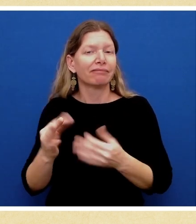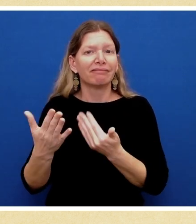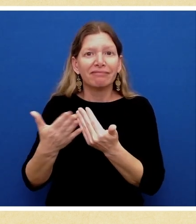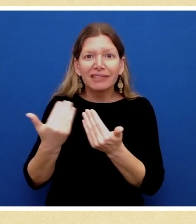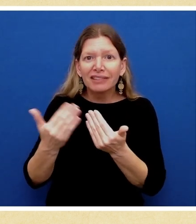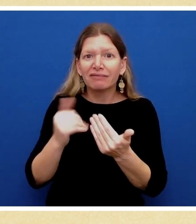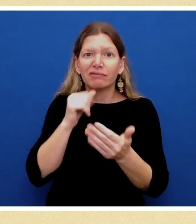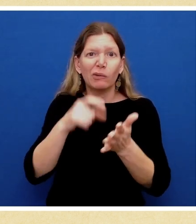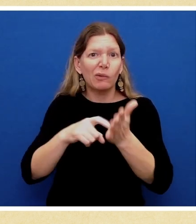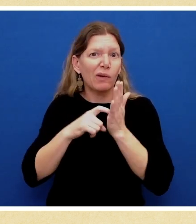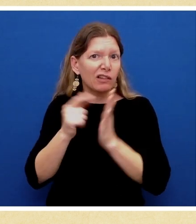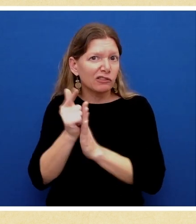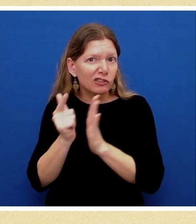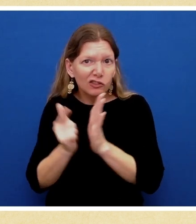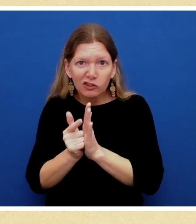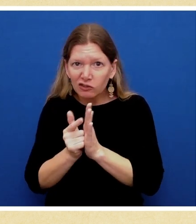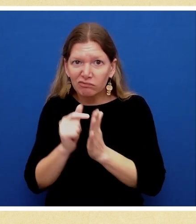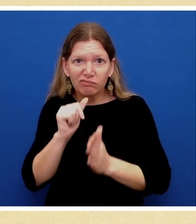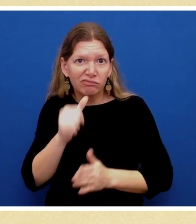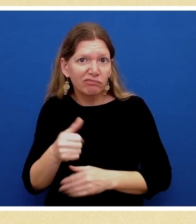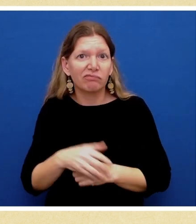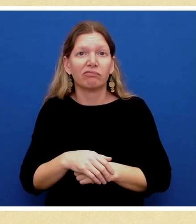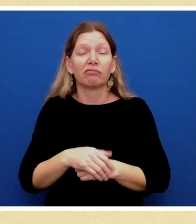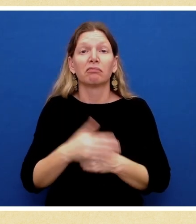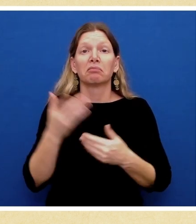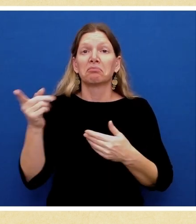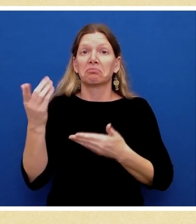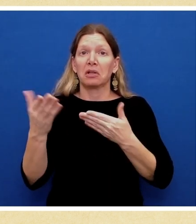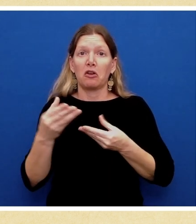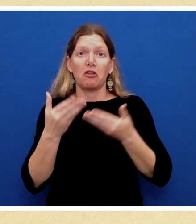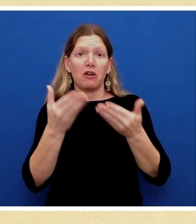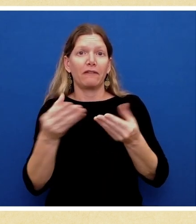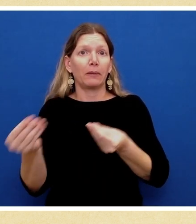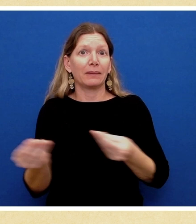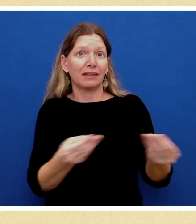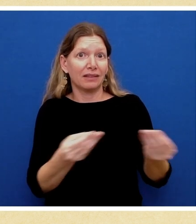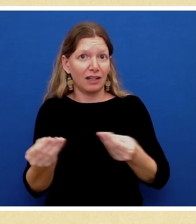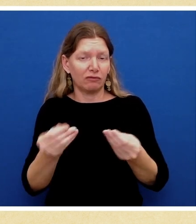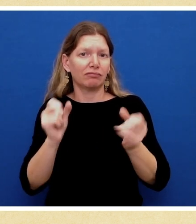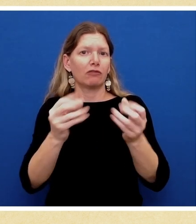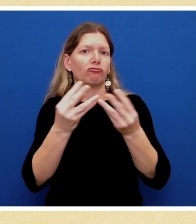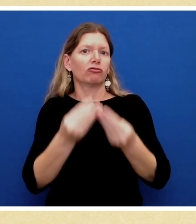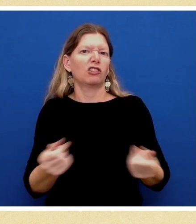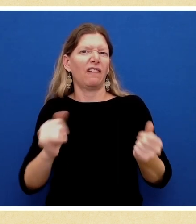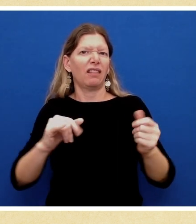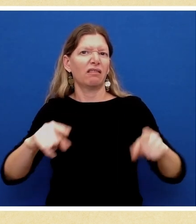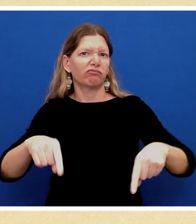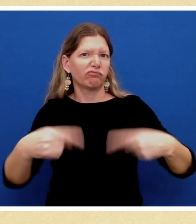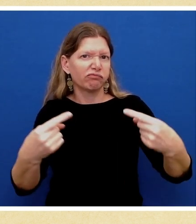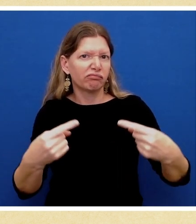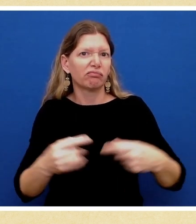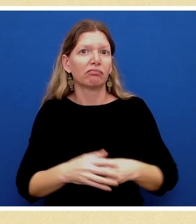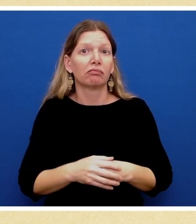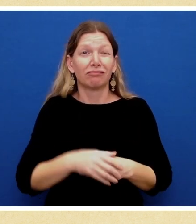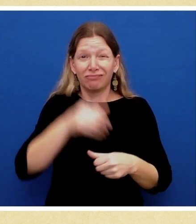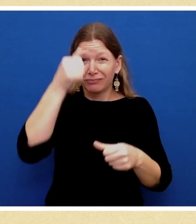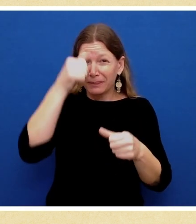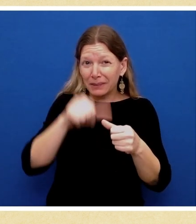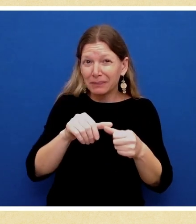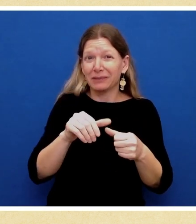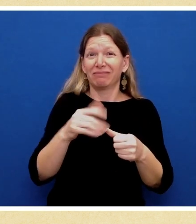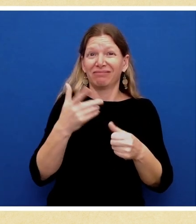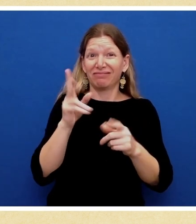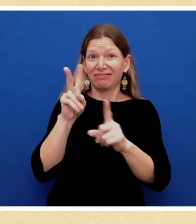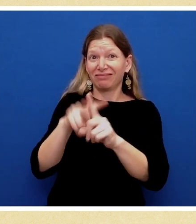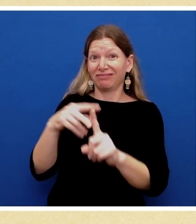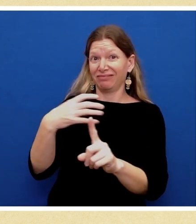free, easy, does not require an attorney, and may offer mediation as a way to resolve the dispute.